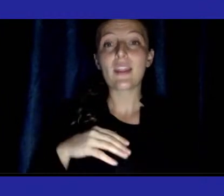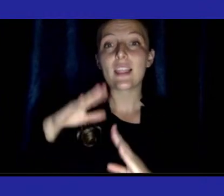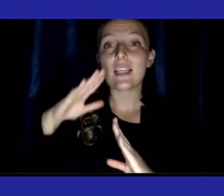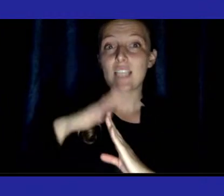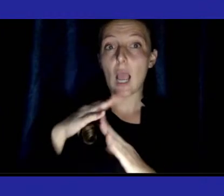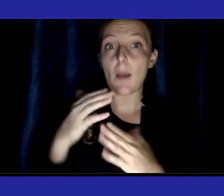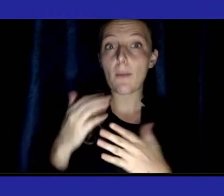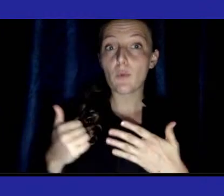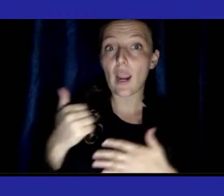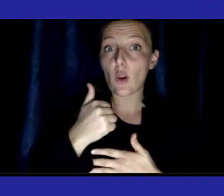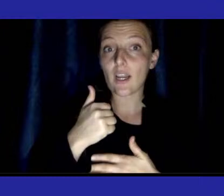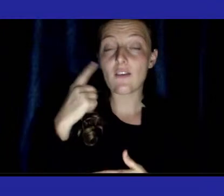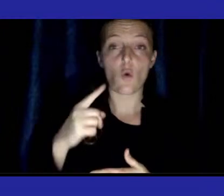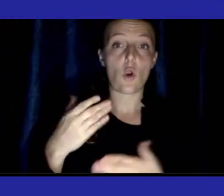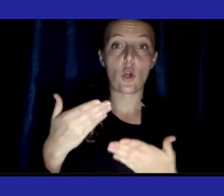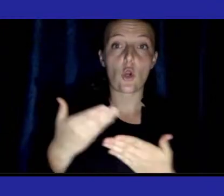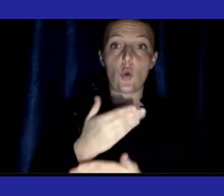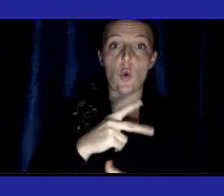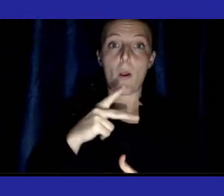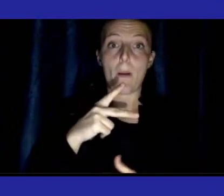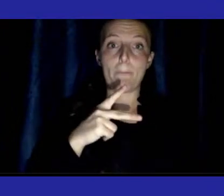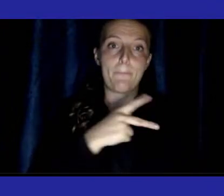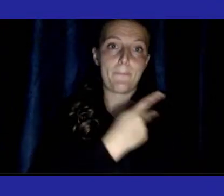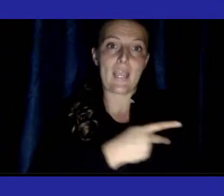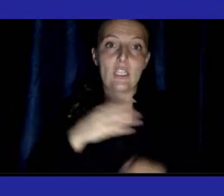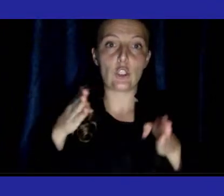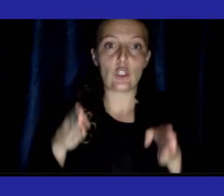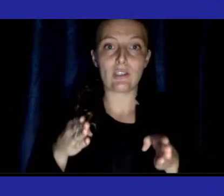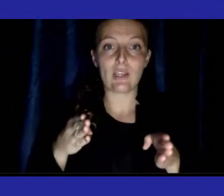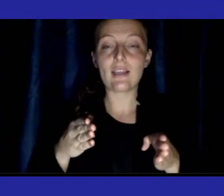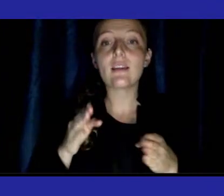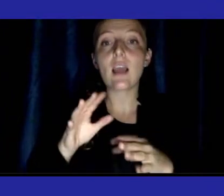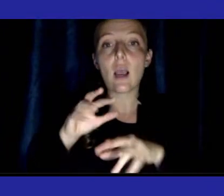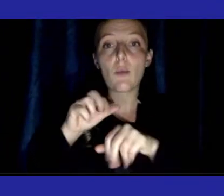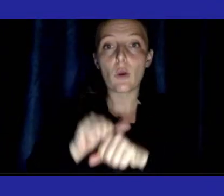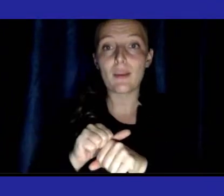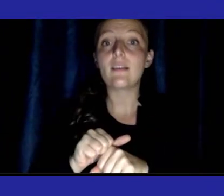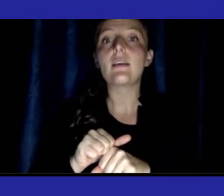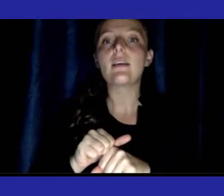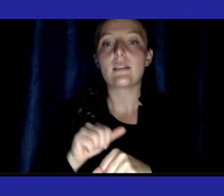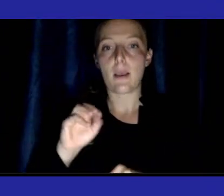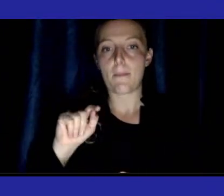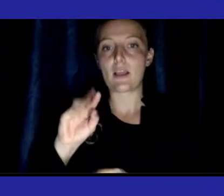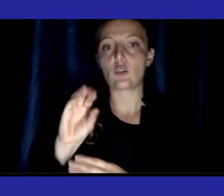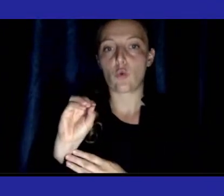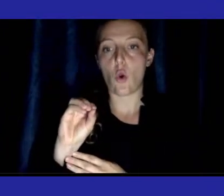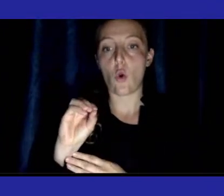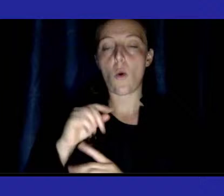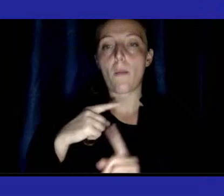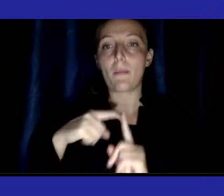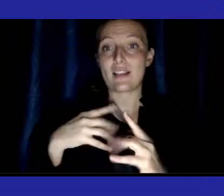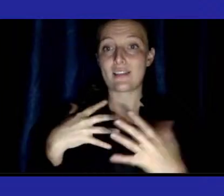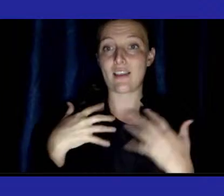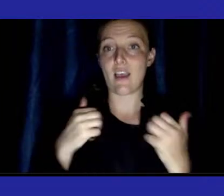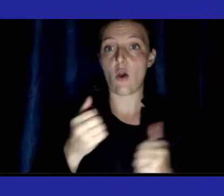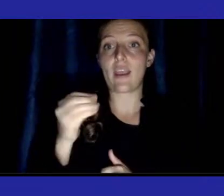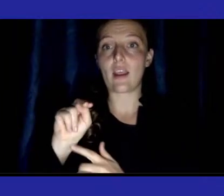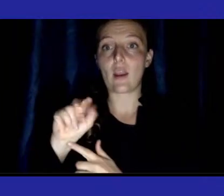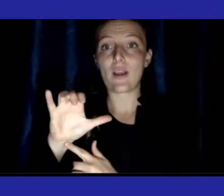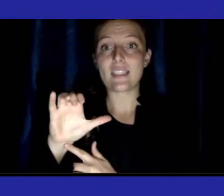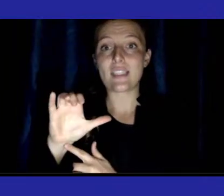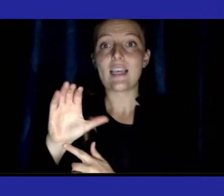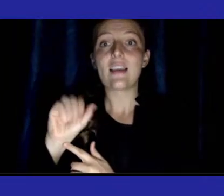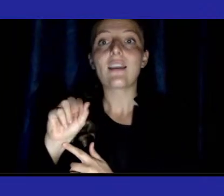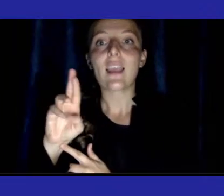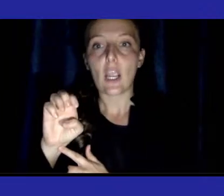appointments should be Metro Plus Health and NYC Care. Mm-hmm. But if we,